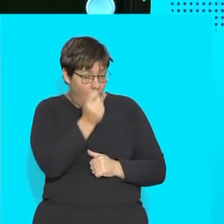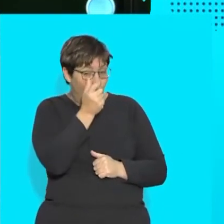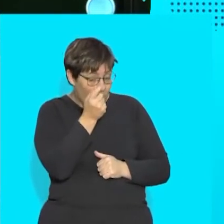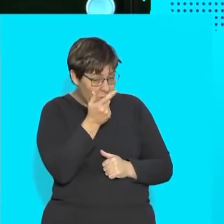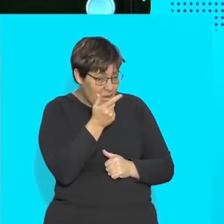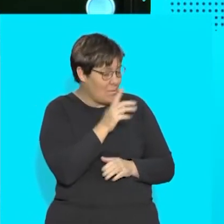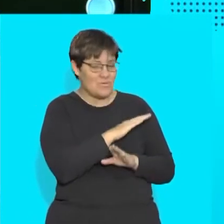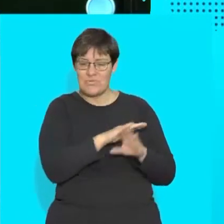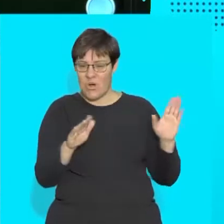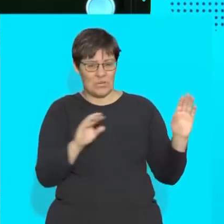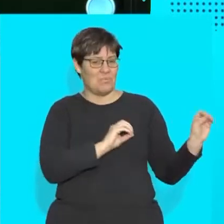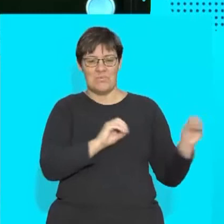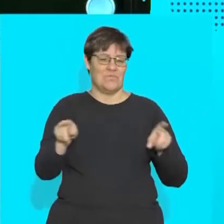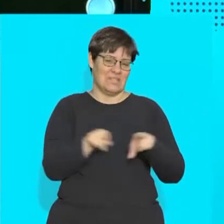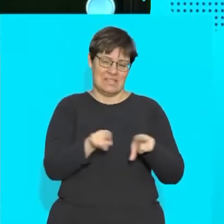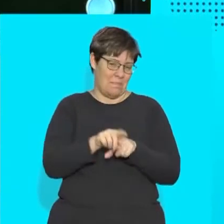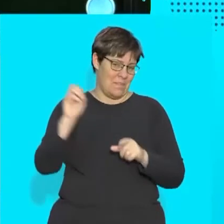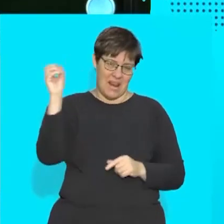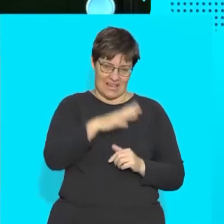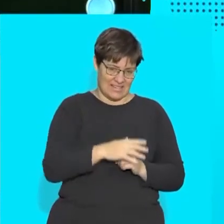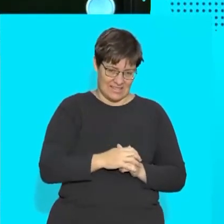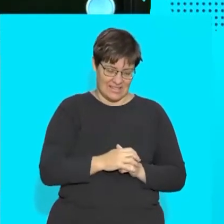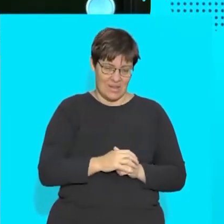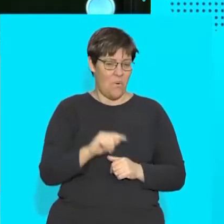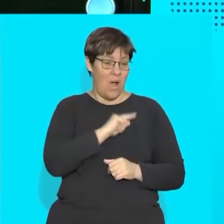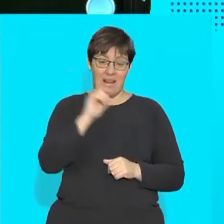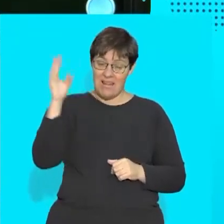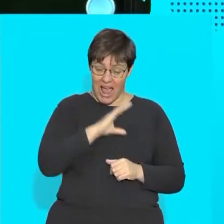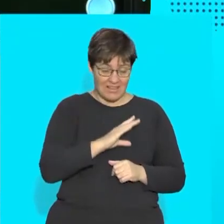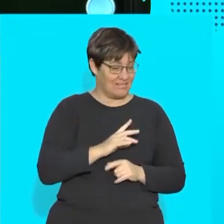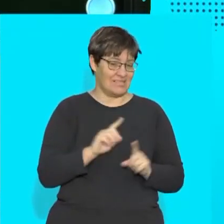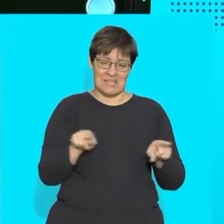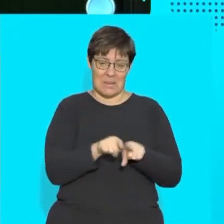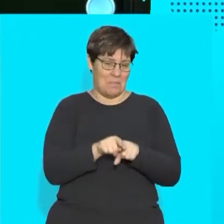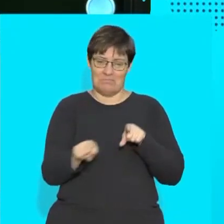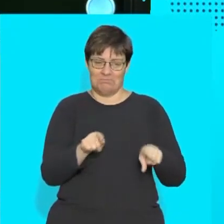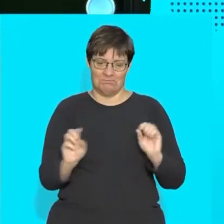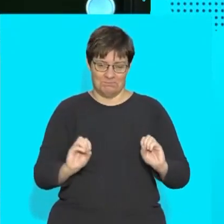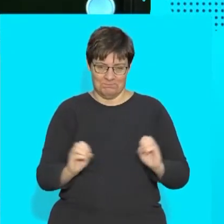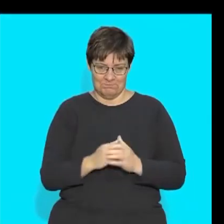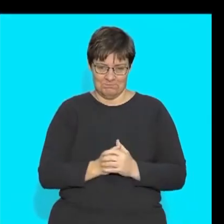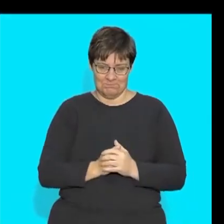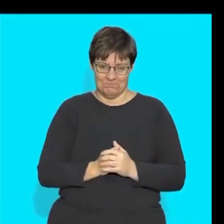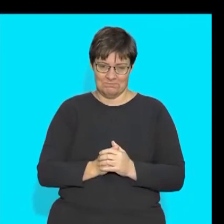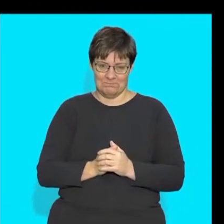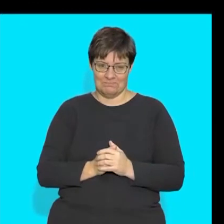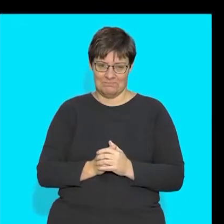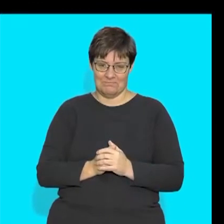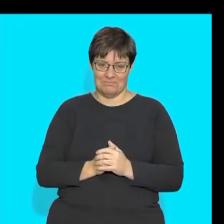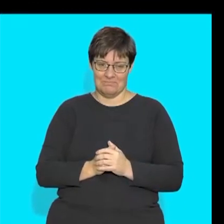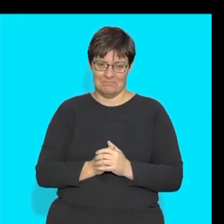come close, but it's not going to move as fast as light. Okay, because it's not light. We good?